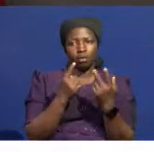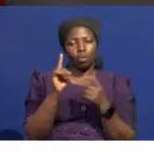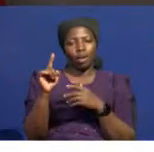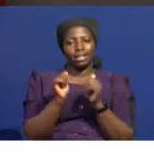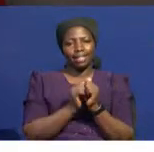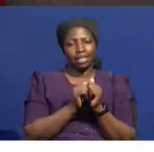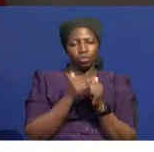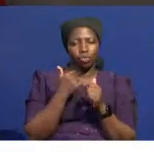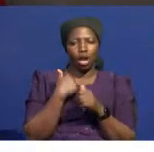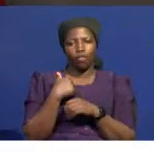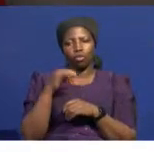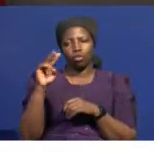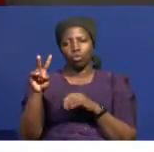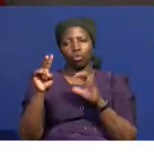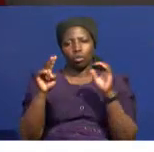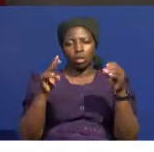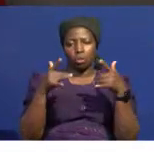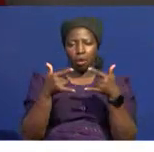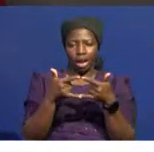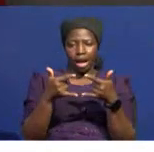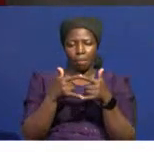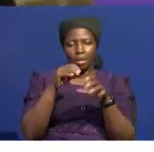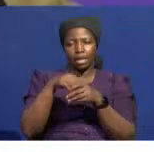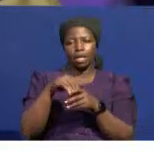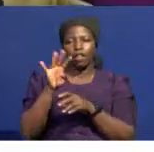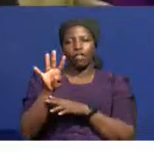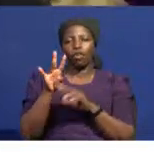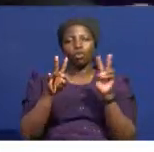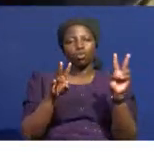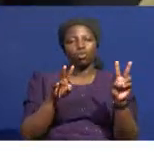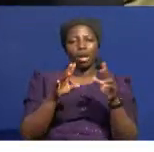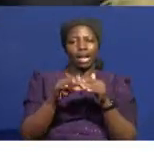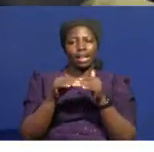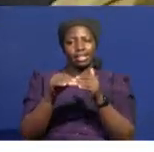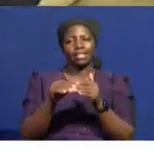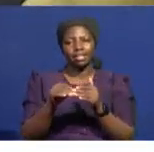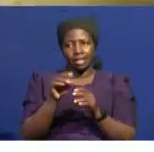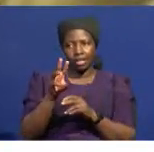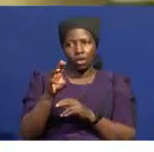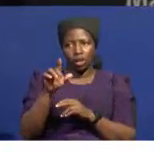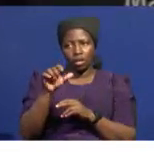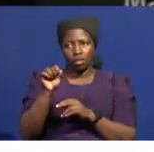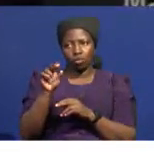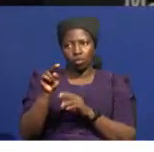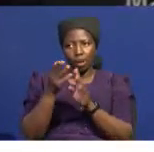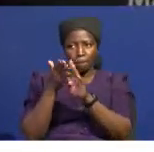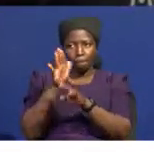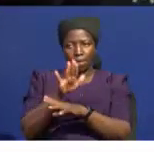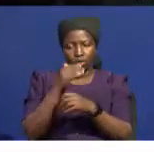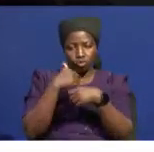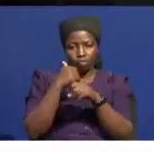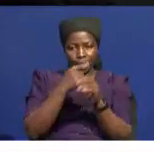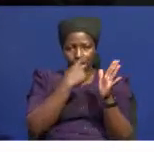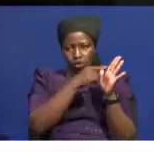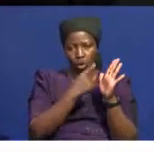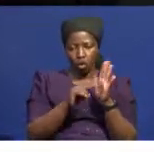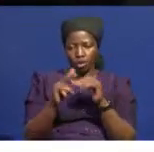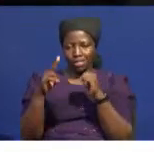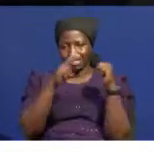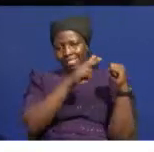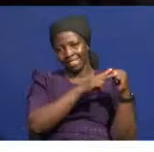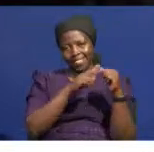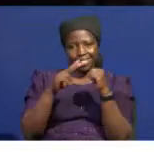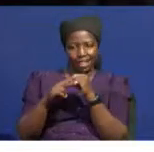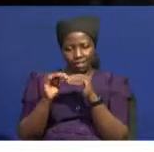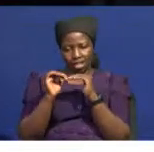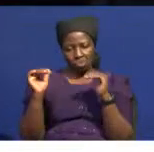2-0 deficit into a 4-2 lead, followed by Wilson's comeback to make the score level at 7-7. However,